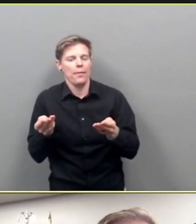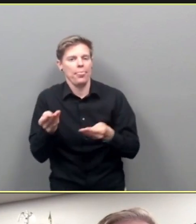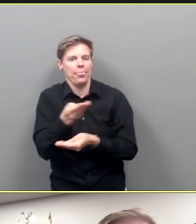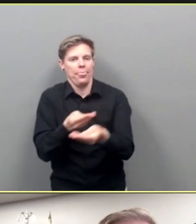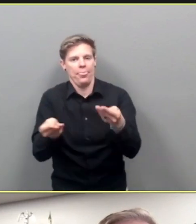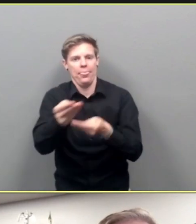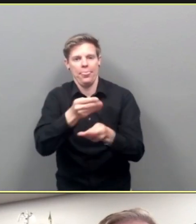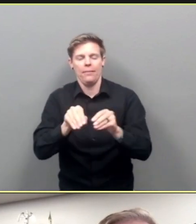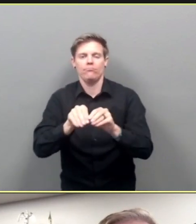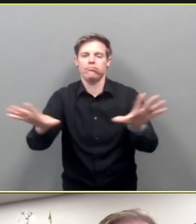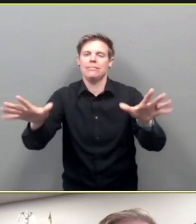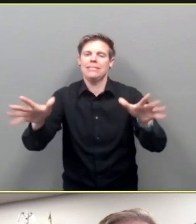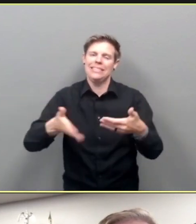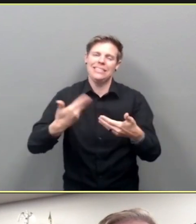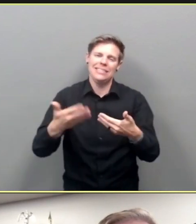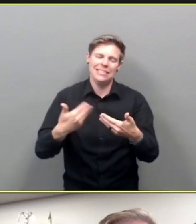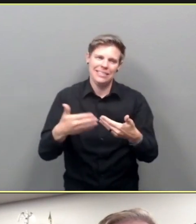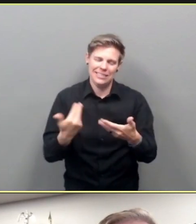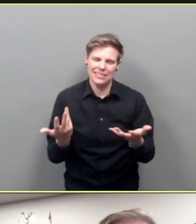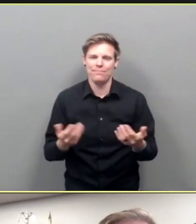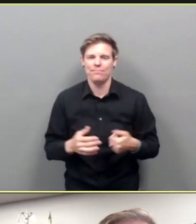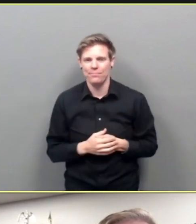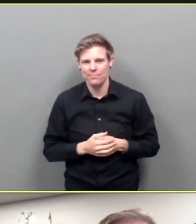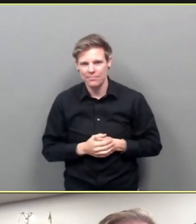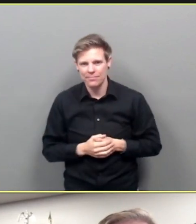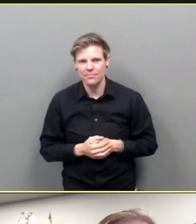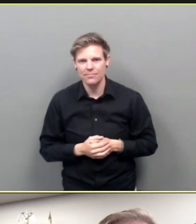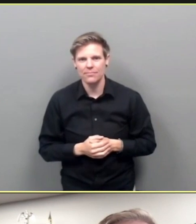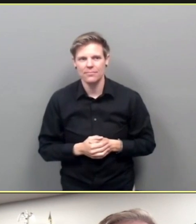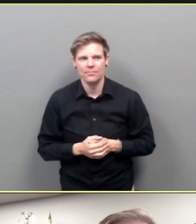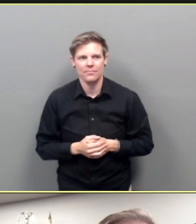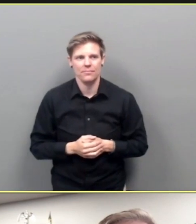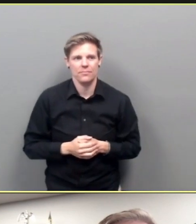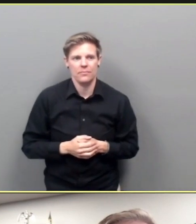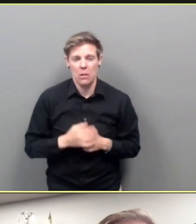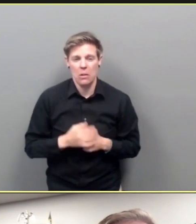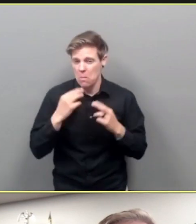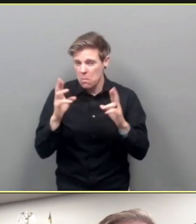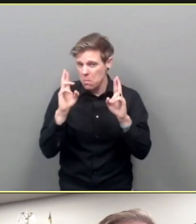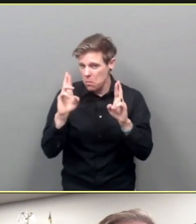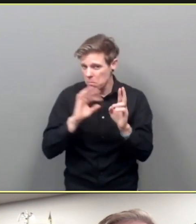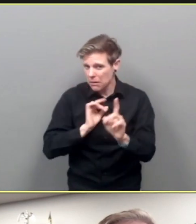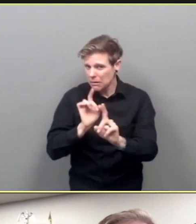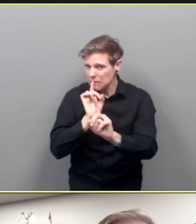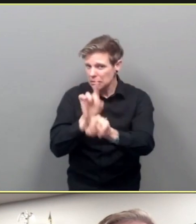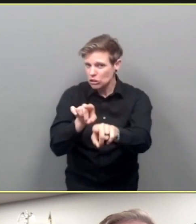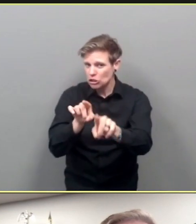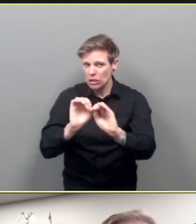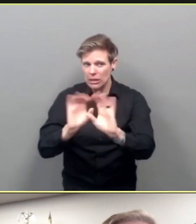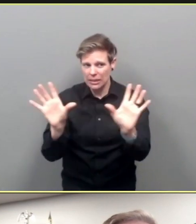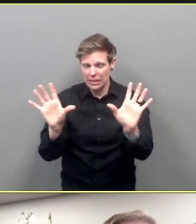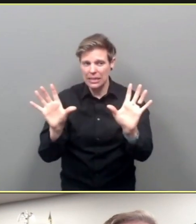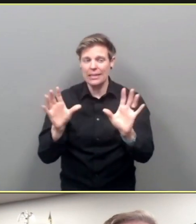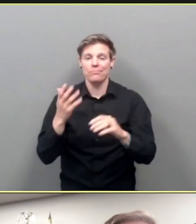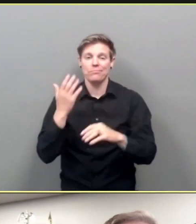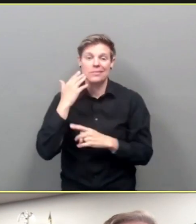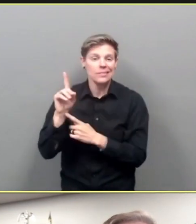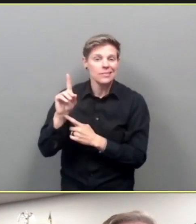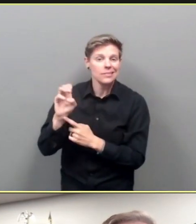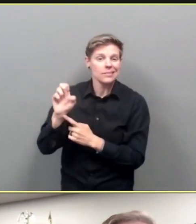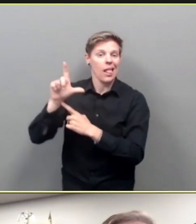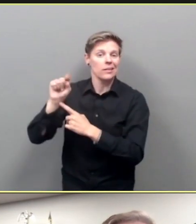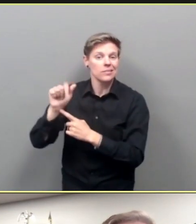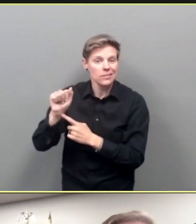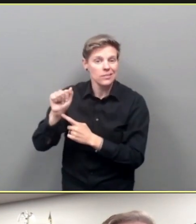to transmit. But I hope I clarified that a bit. But you're right. With Delta, there's been a complete,